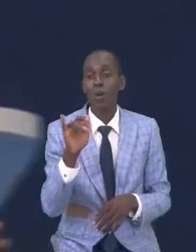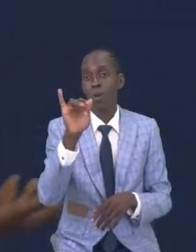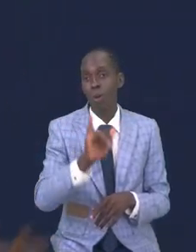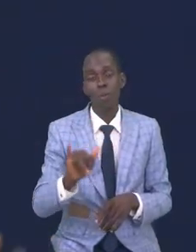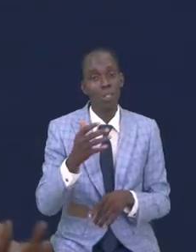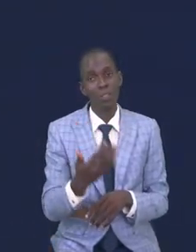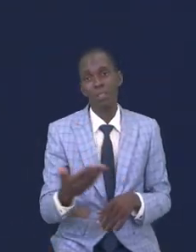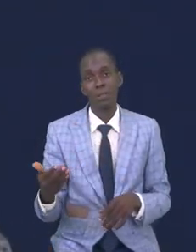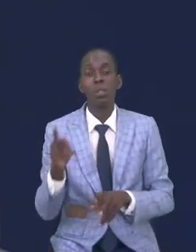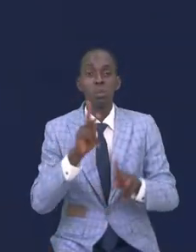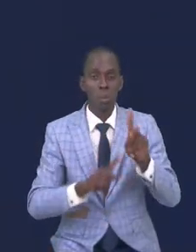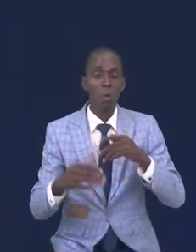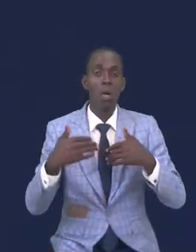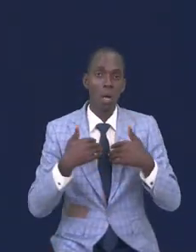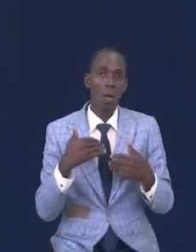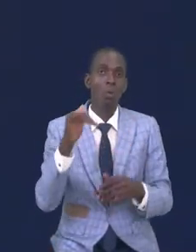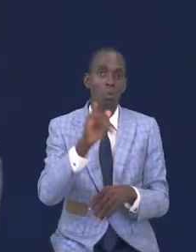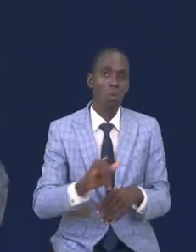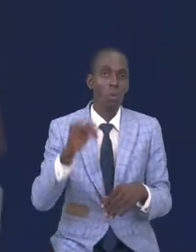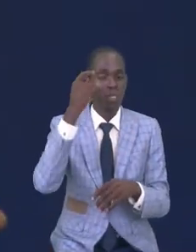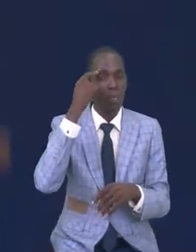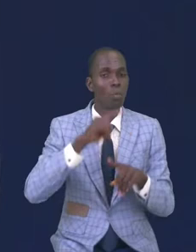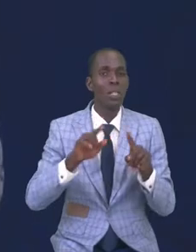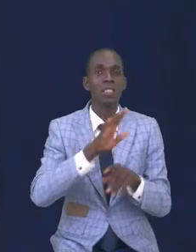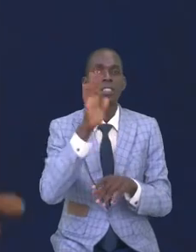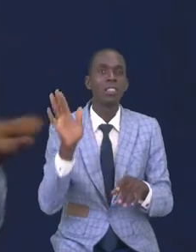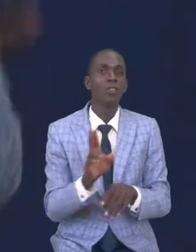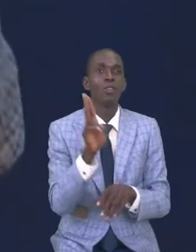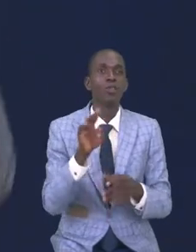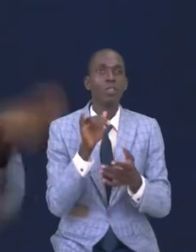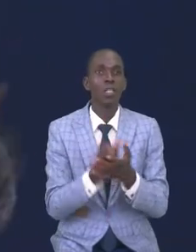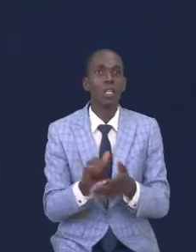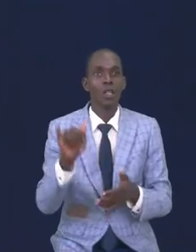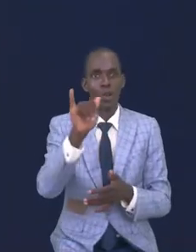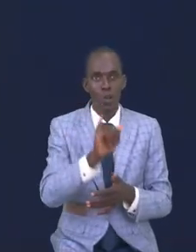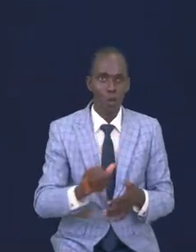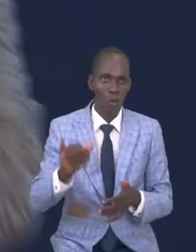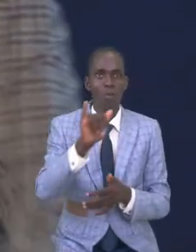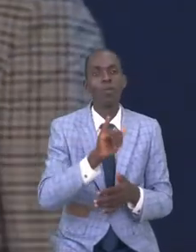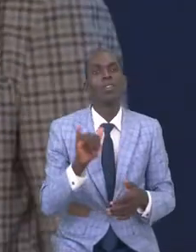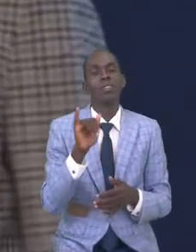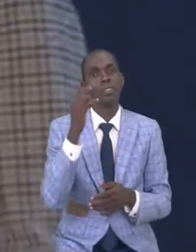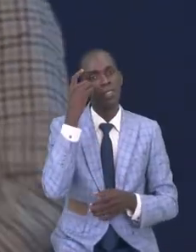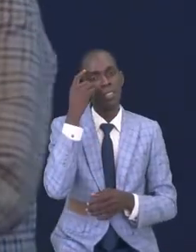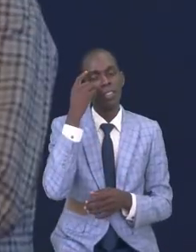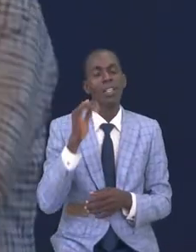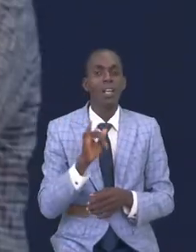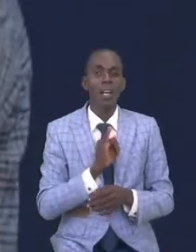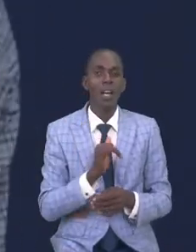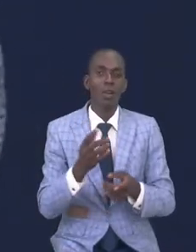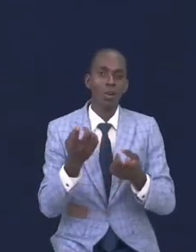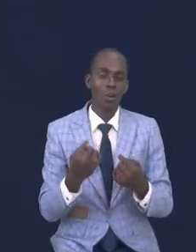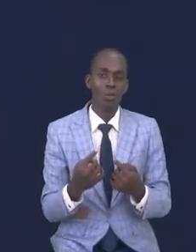have common sense, and they never use that sense. I come to potential.